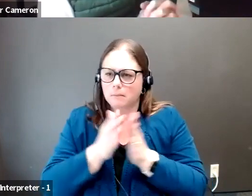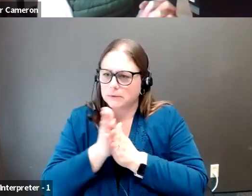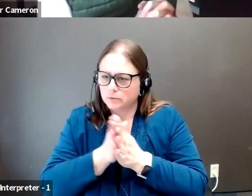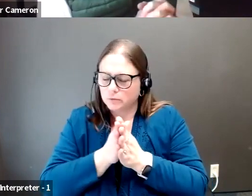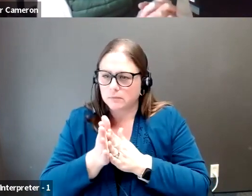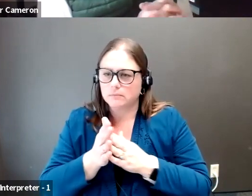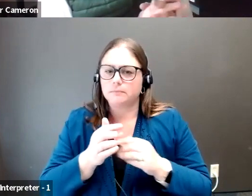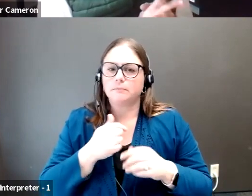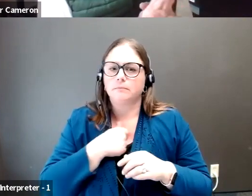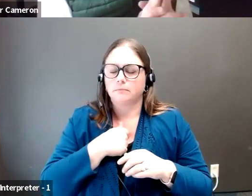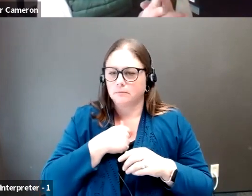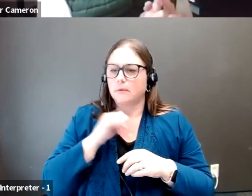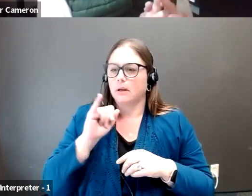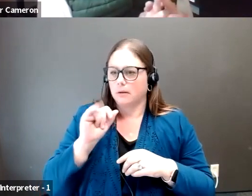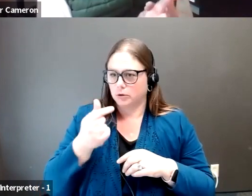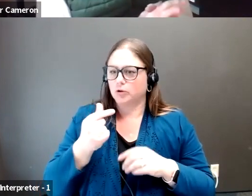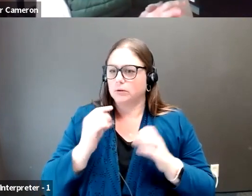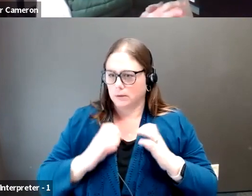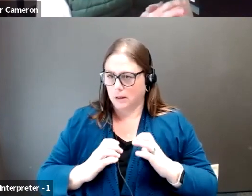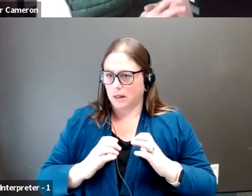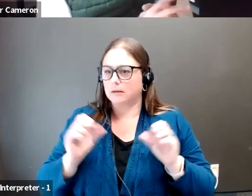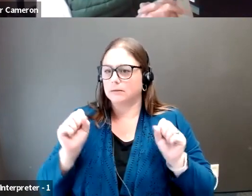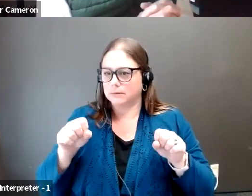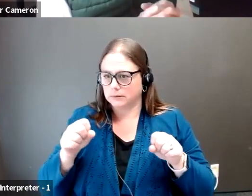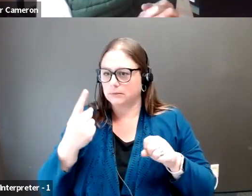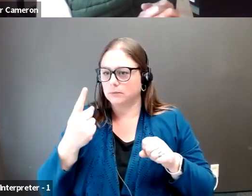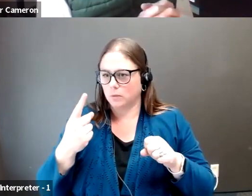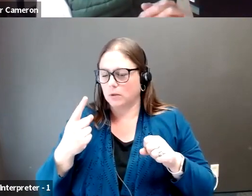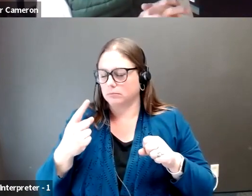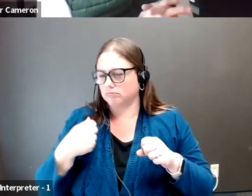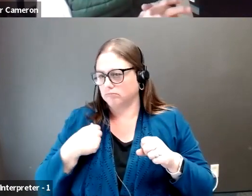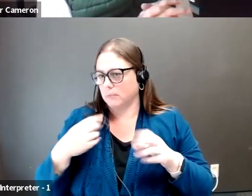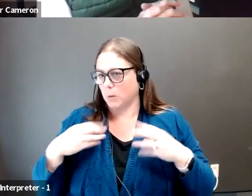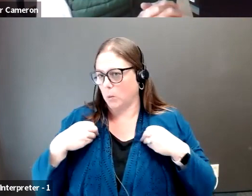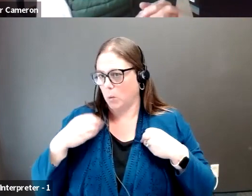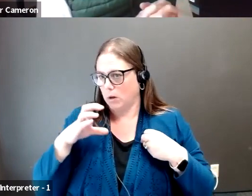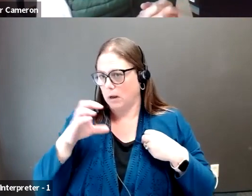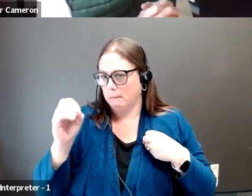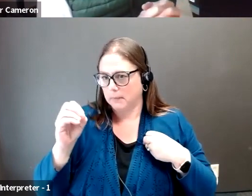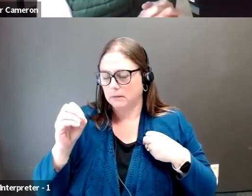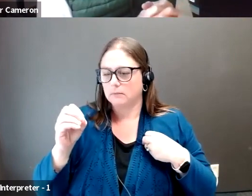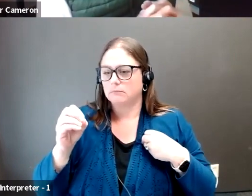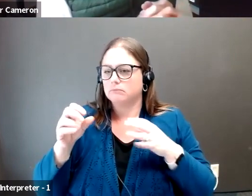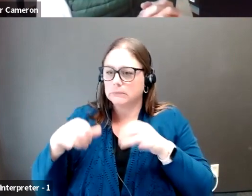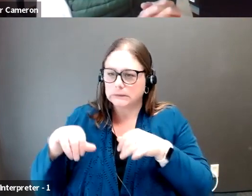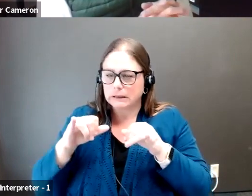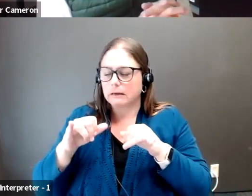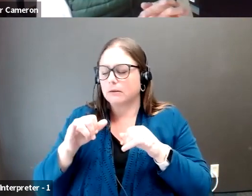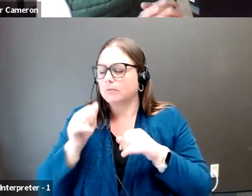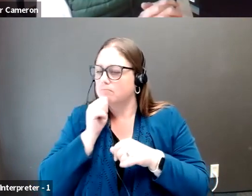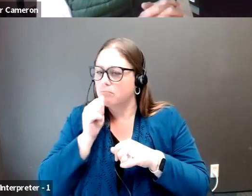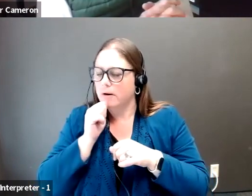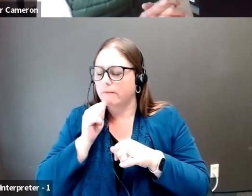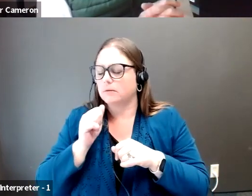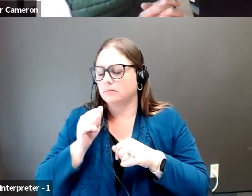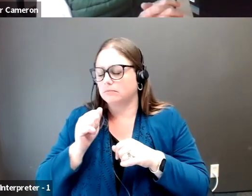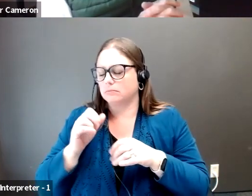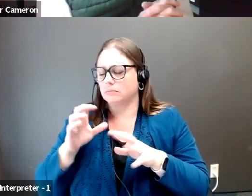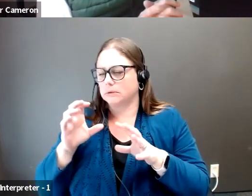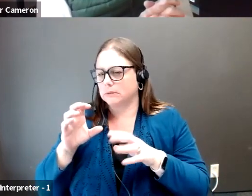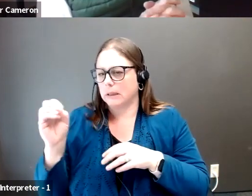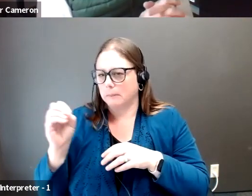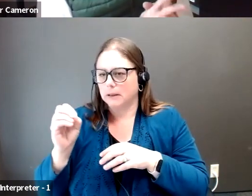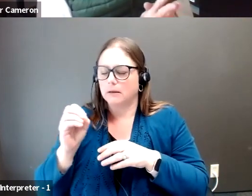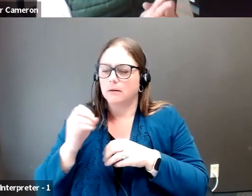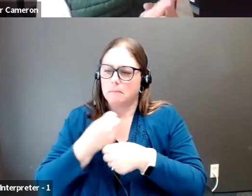an Innovation Guelph client presently. I own a company, standard privately owned company in manufacturing and